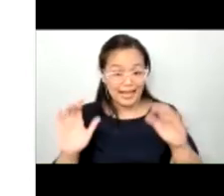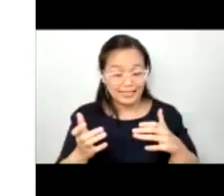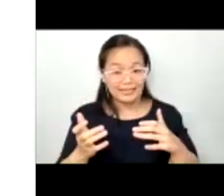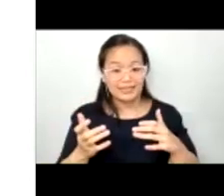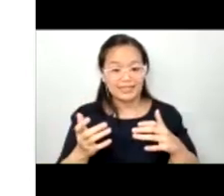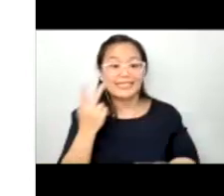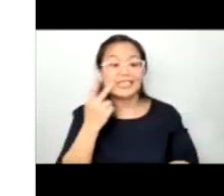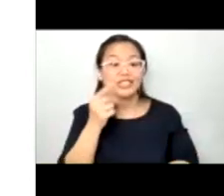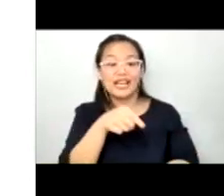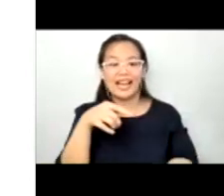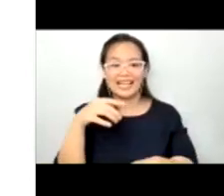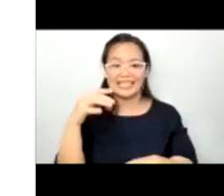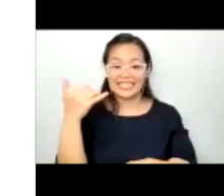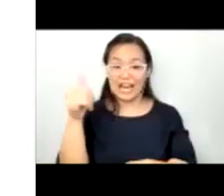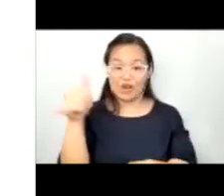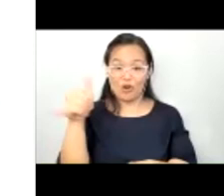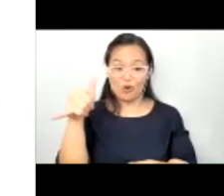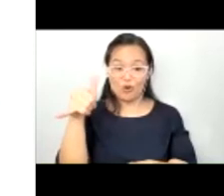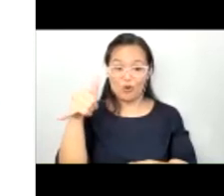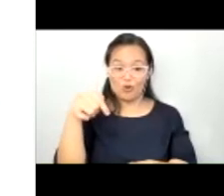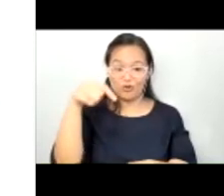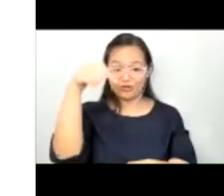Look at the two yellow arrows.